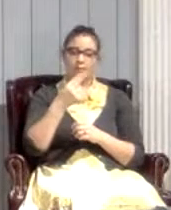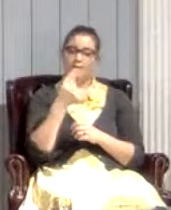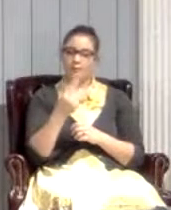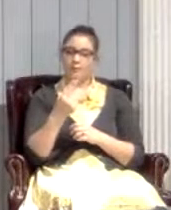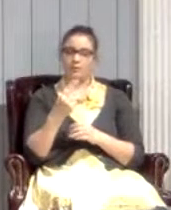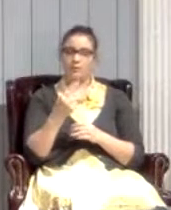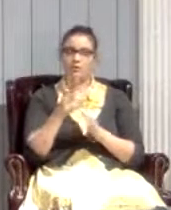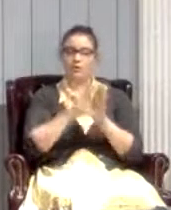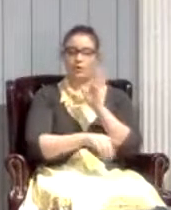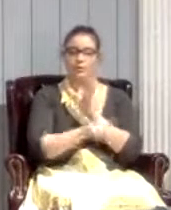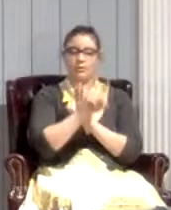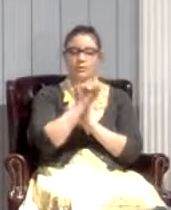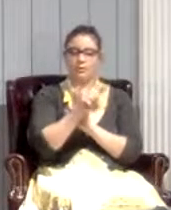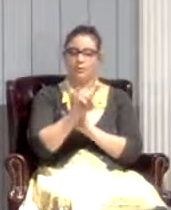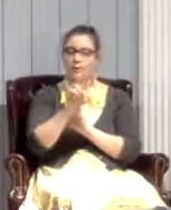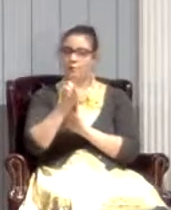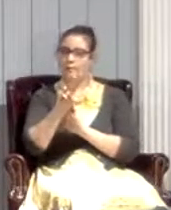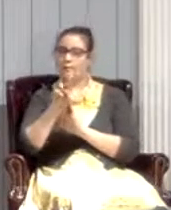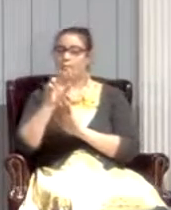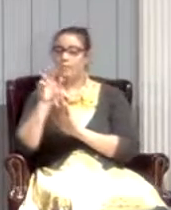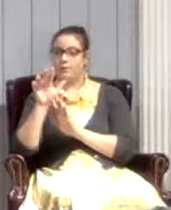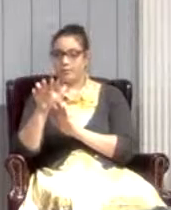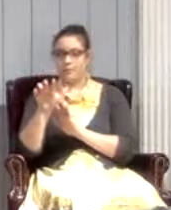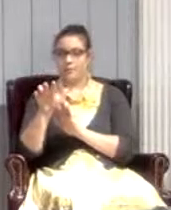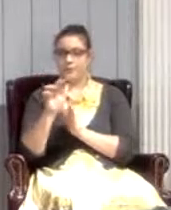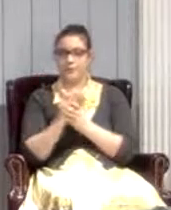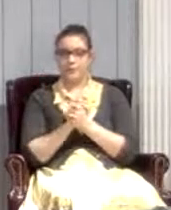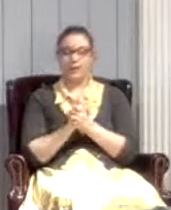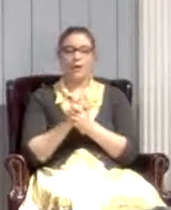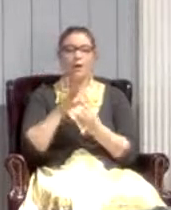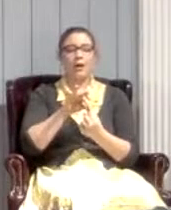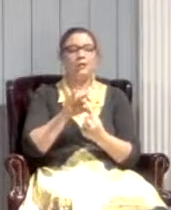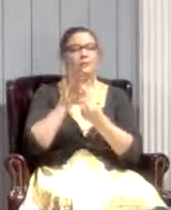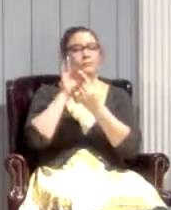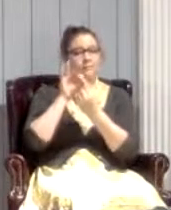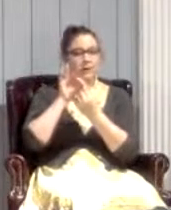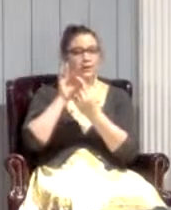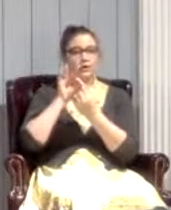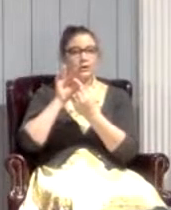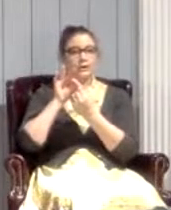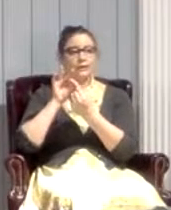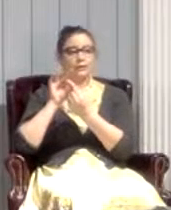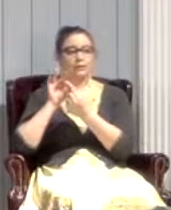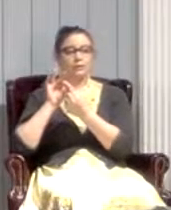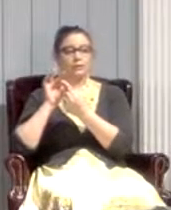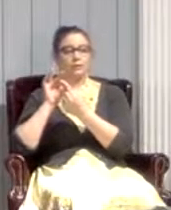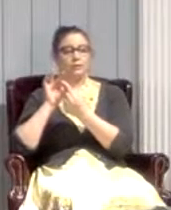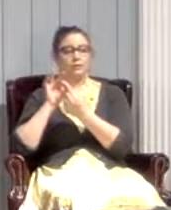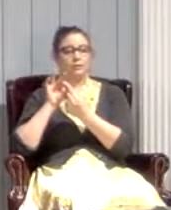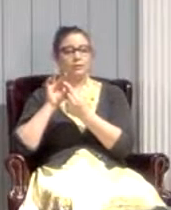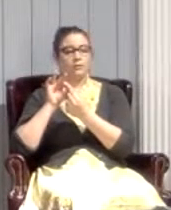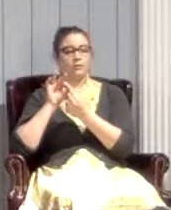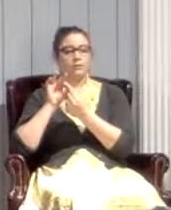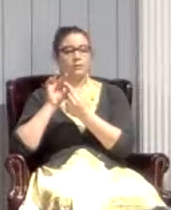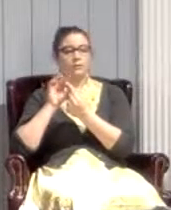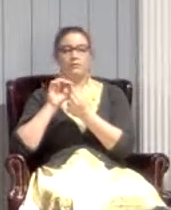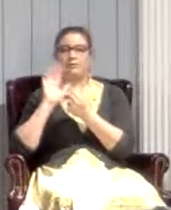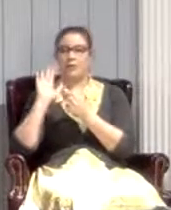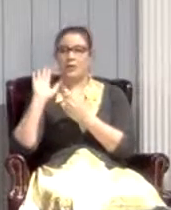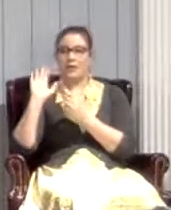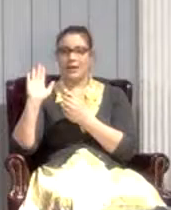2, 3 especially are, they are his attack, if you